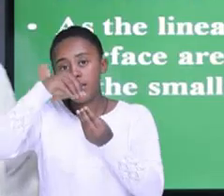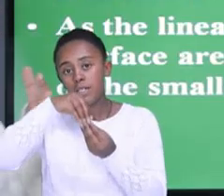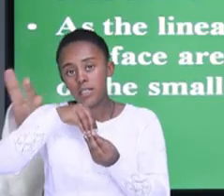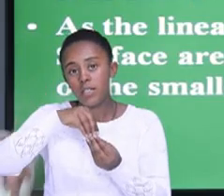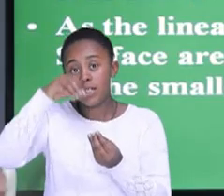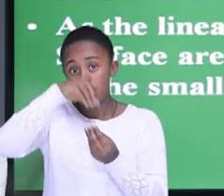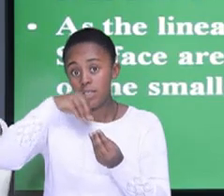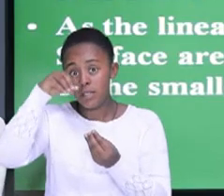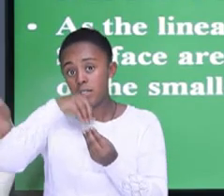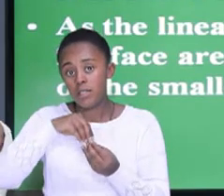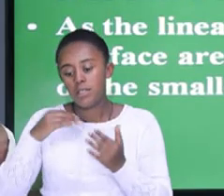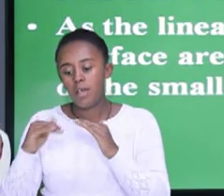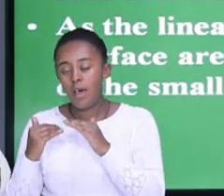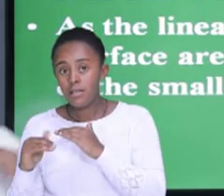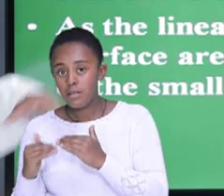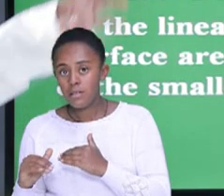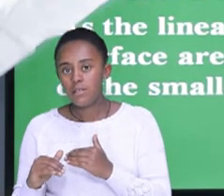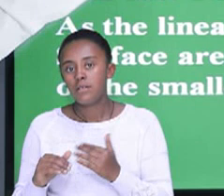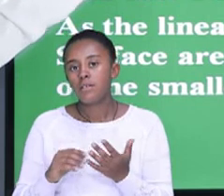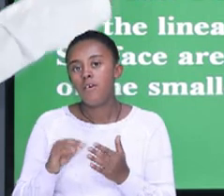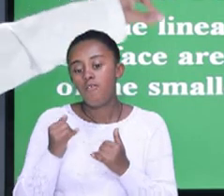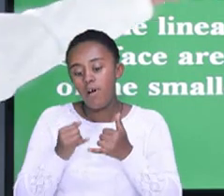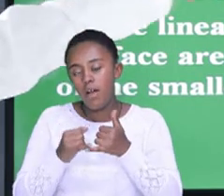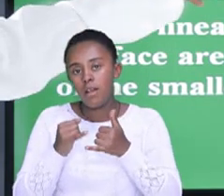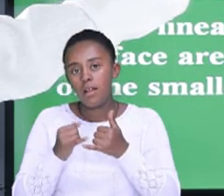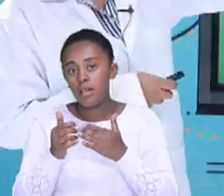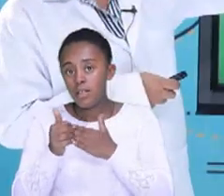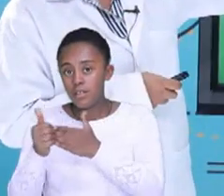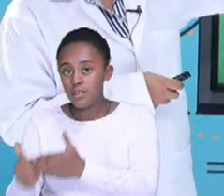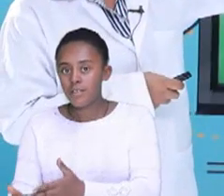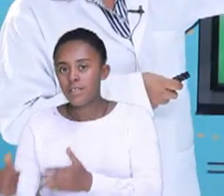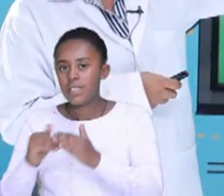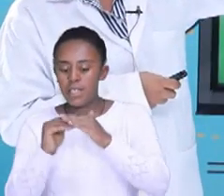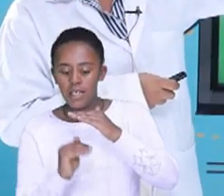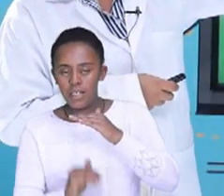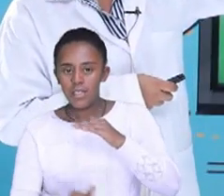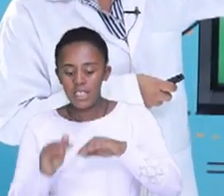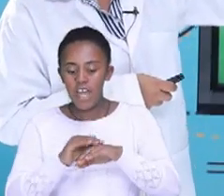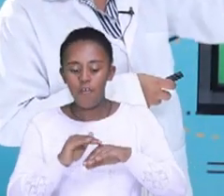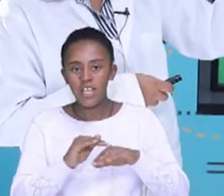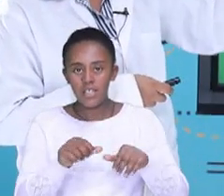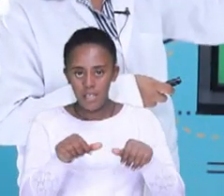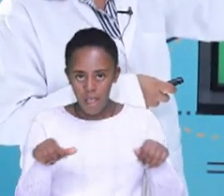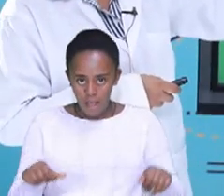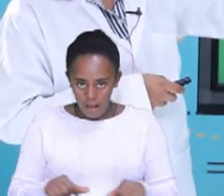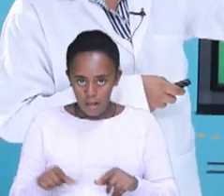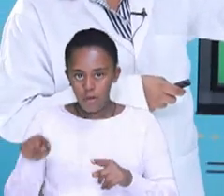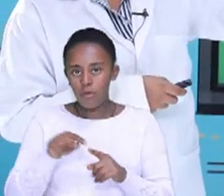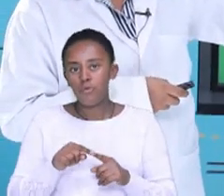increase in size, and this increase in size finally leads to have decrease in surface area to